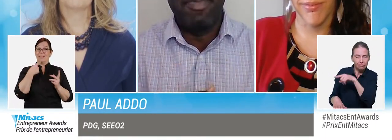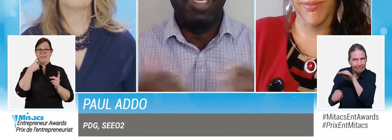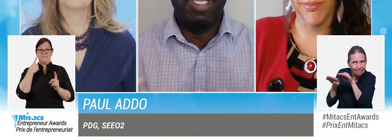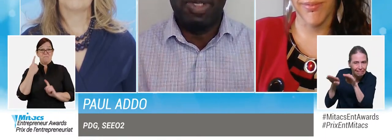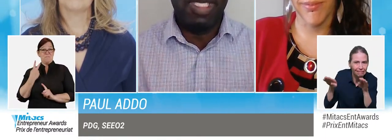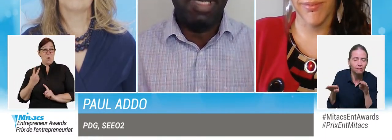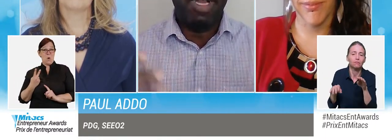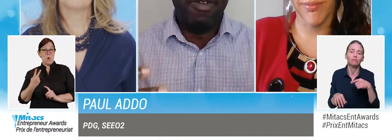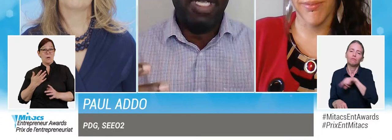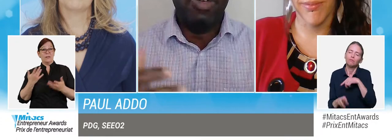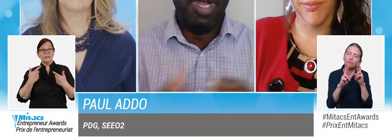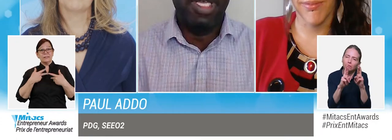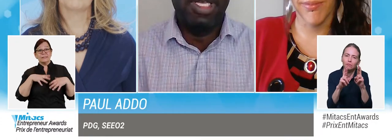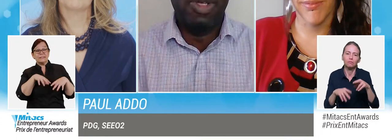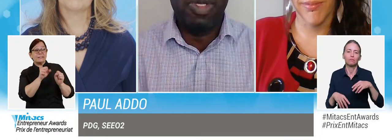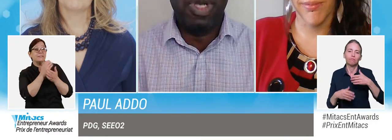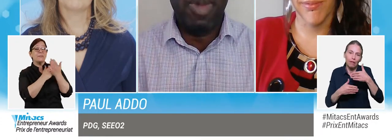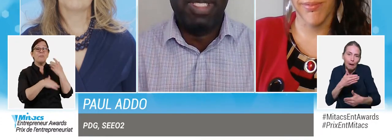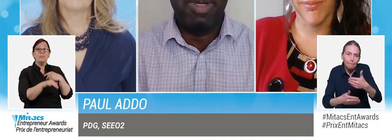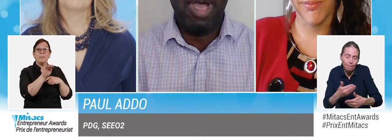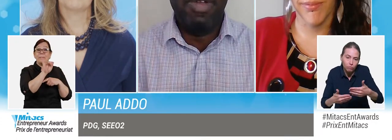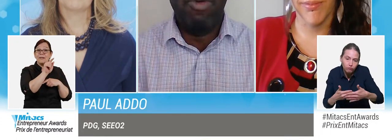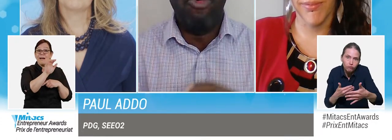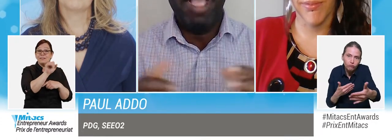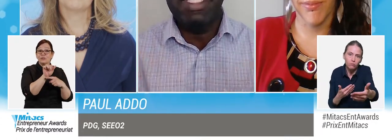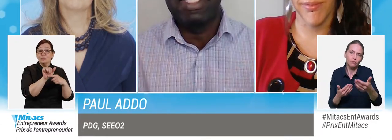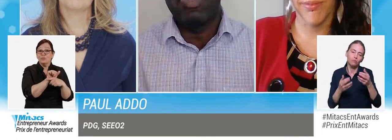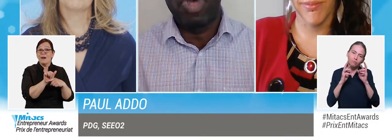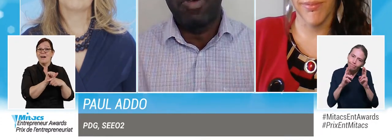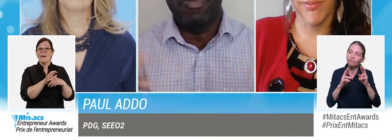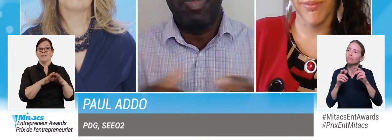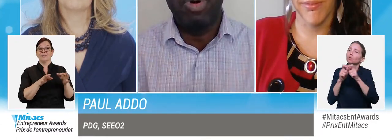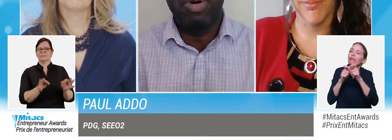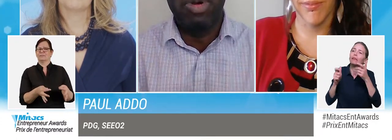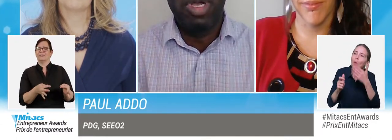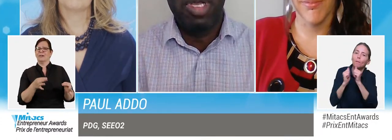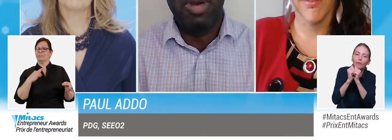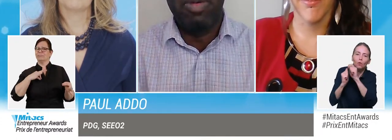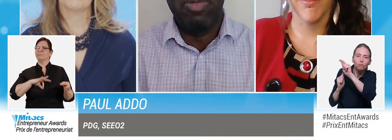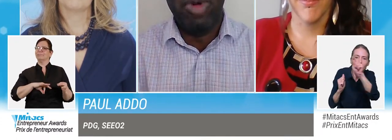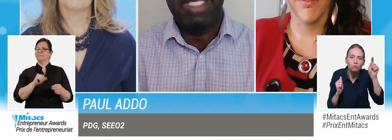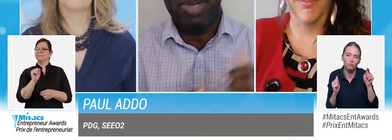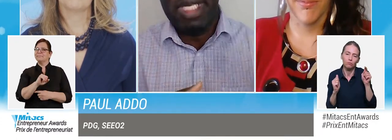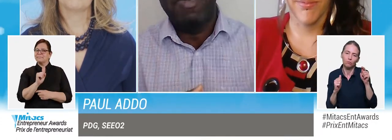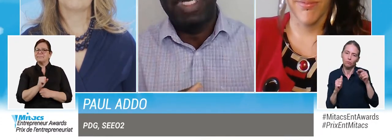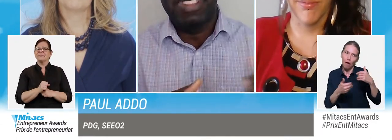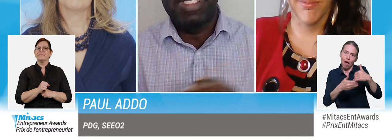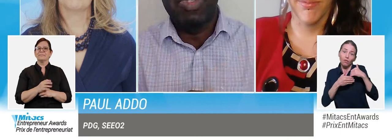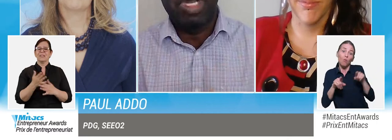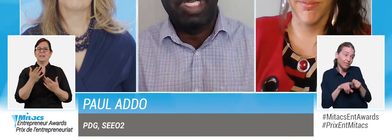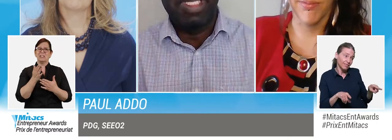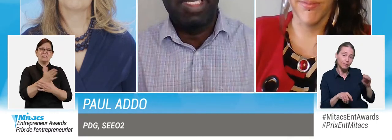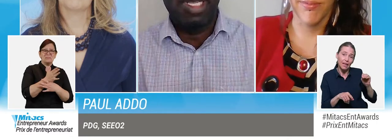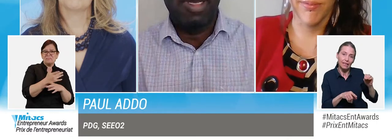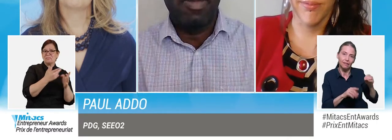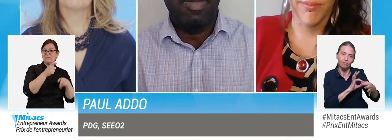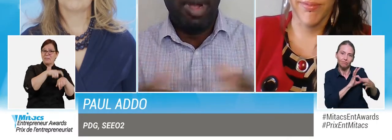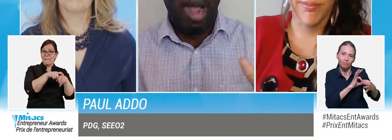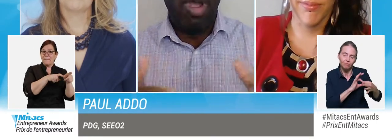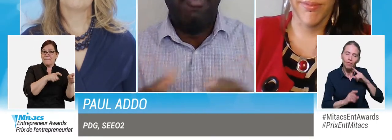just about the money, it's not just about the funds, right? It's also about, you know, having the right network of people, you know, right strategy partners